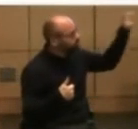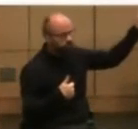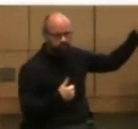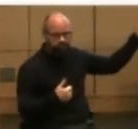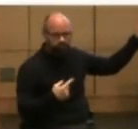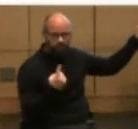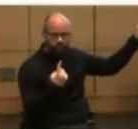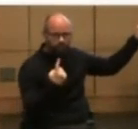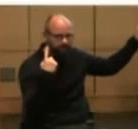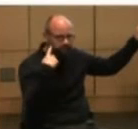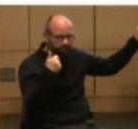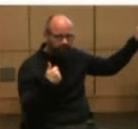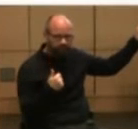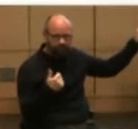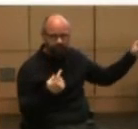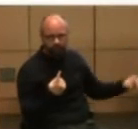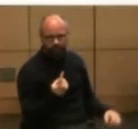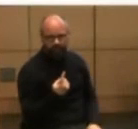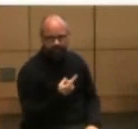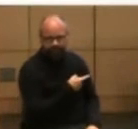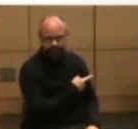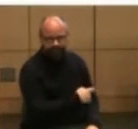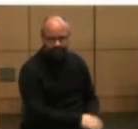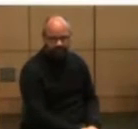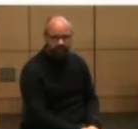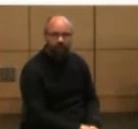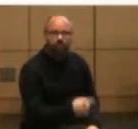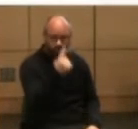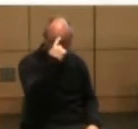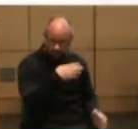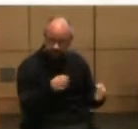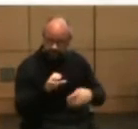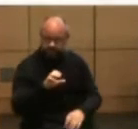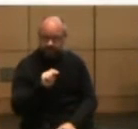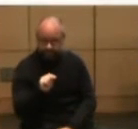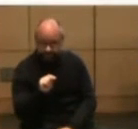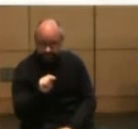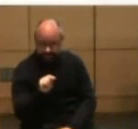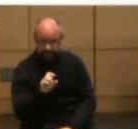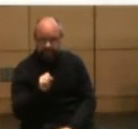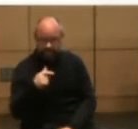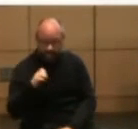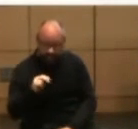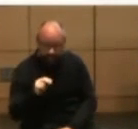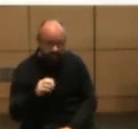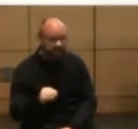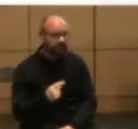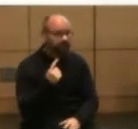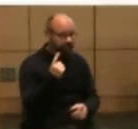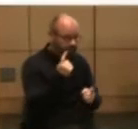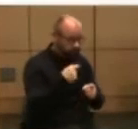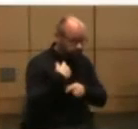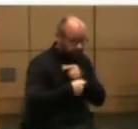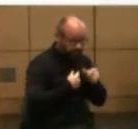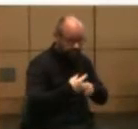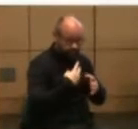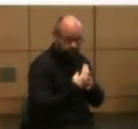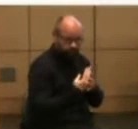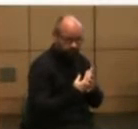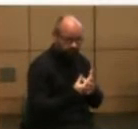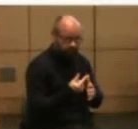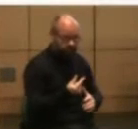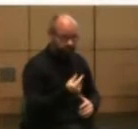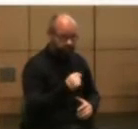scan would be the first place to go and consider GJB2 a screen. This is